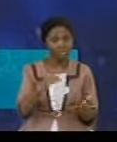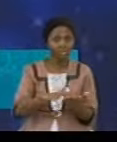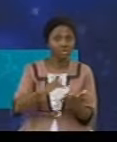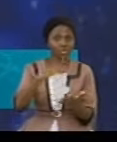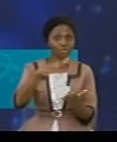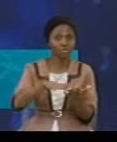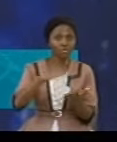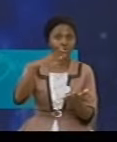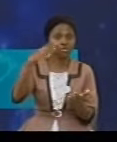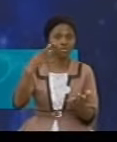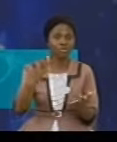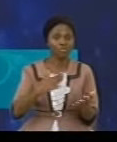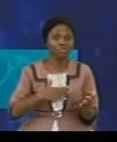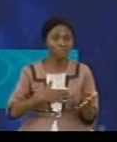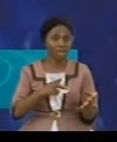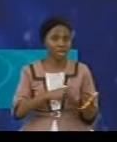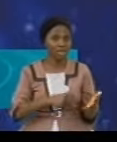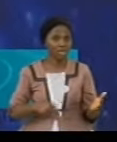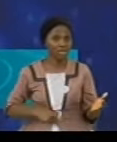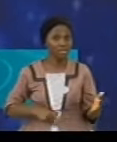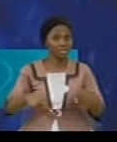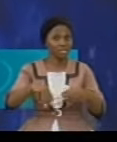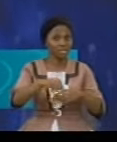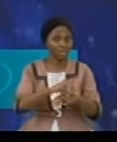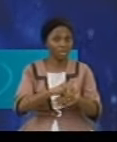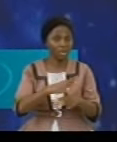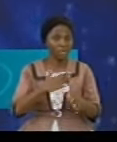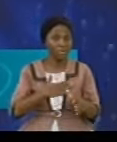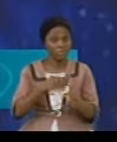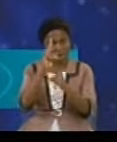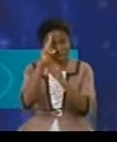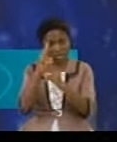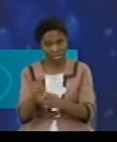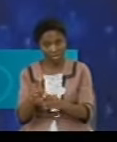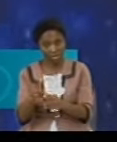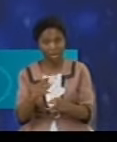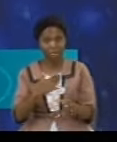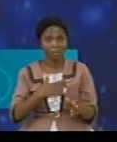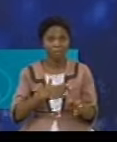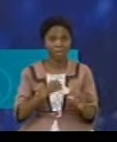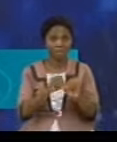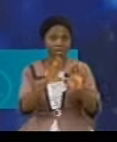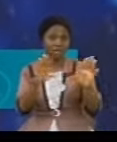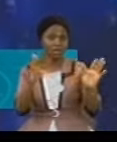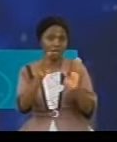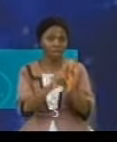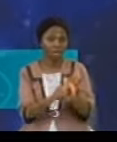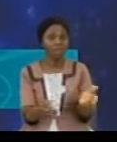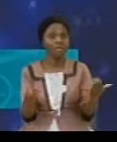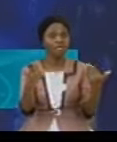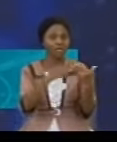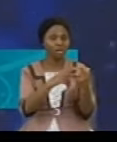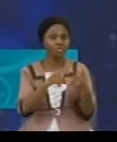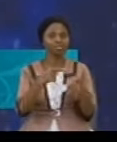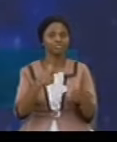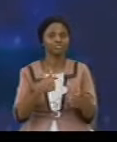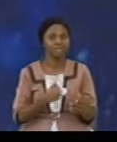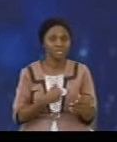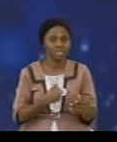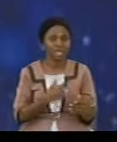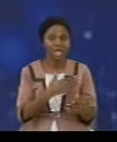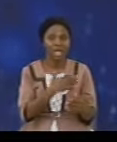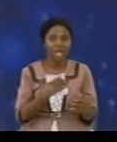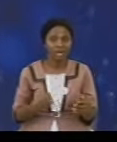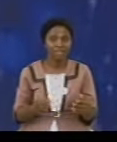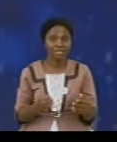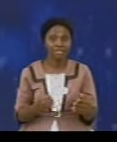my kingdom, mine honor and brightness returned unto me, and